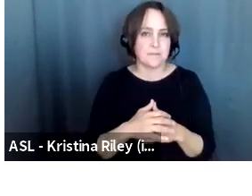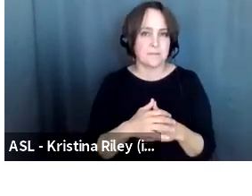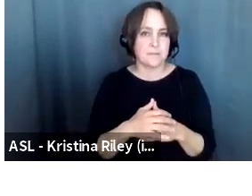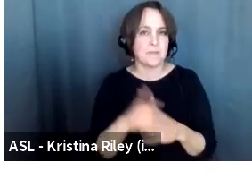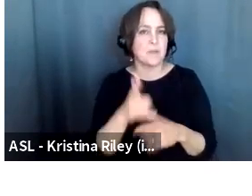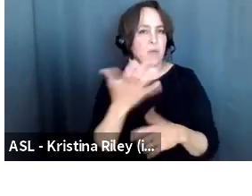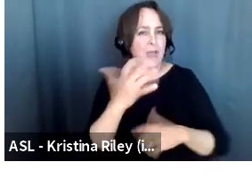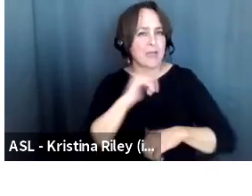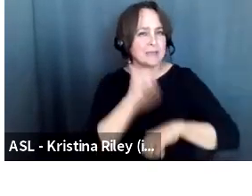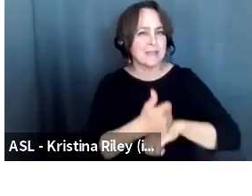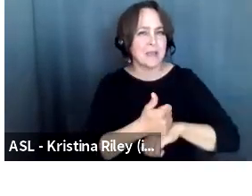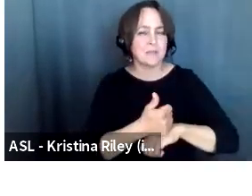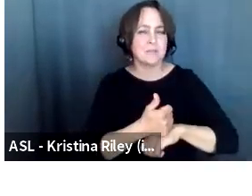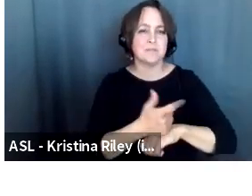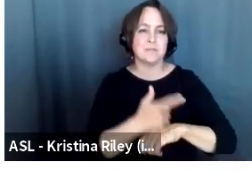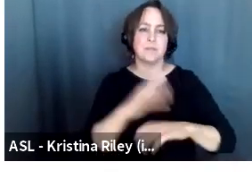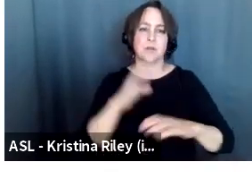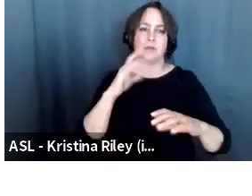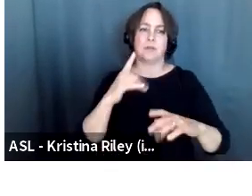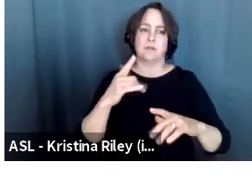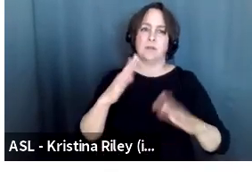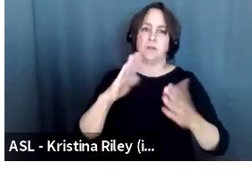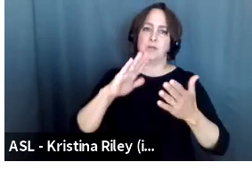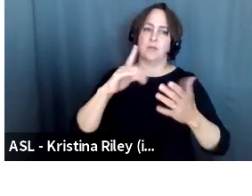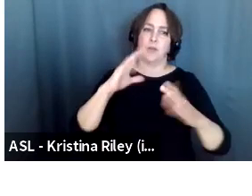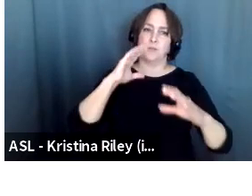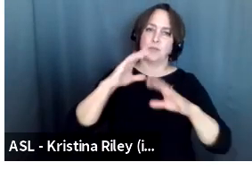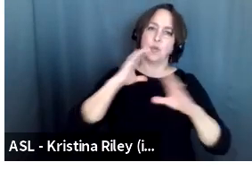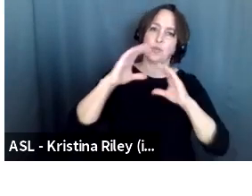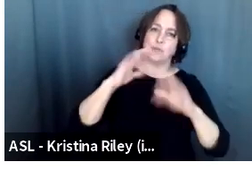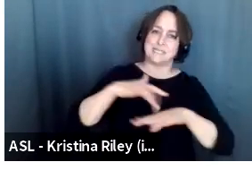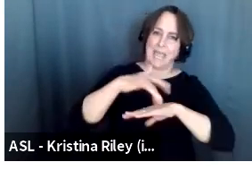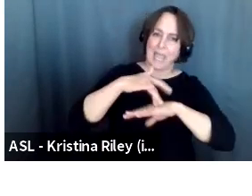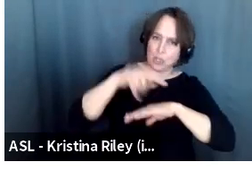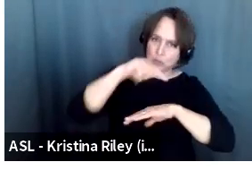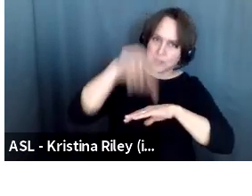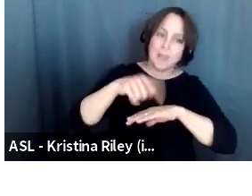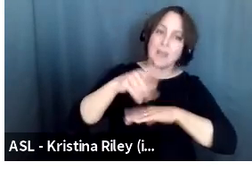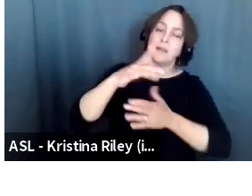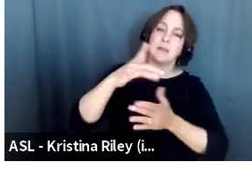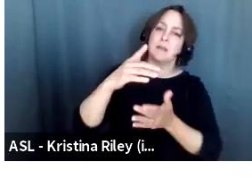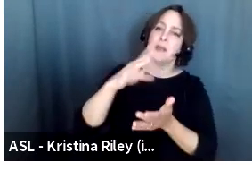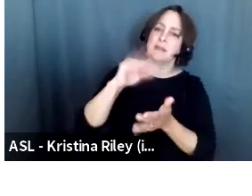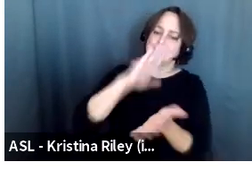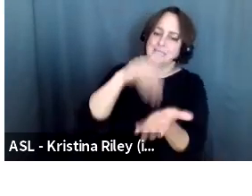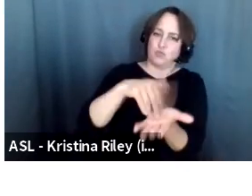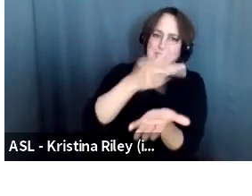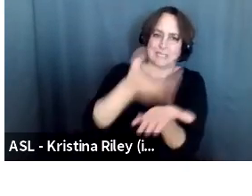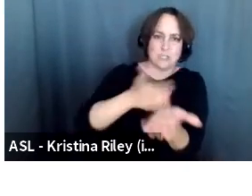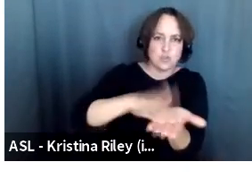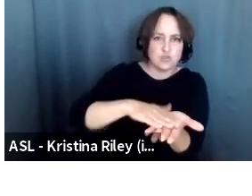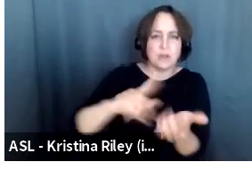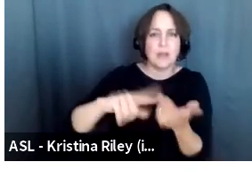establishing a grand communicating stair through the building, adding a central kitchen and lounge on each floor to